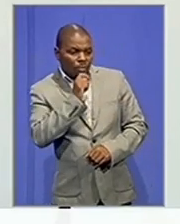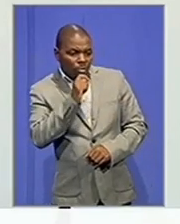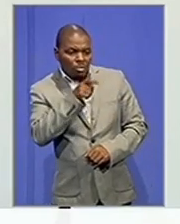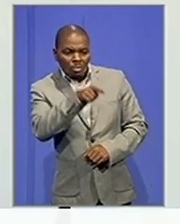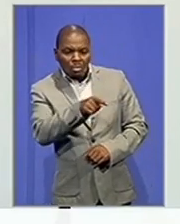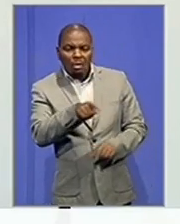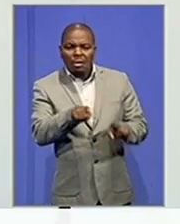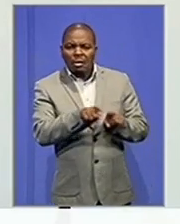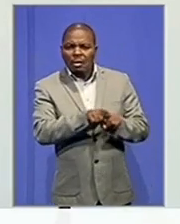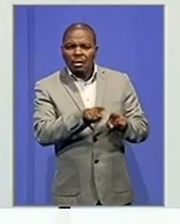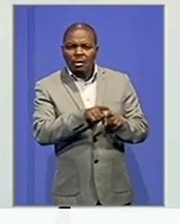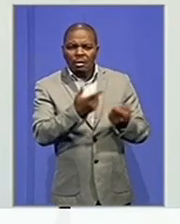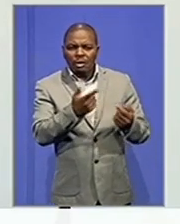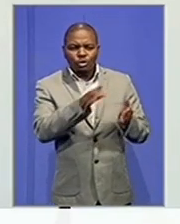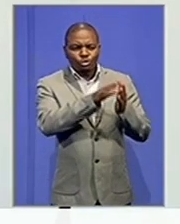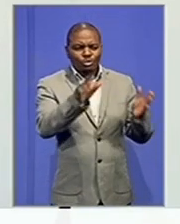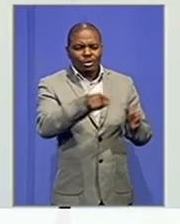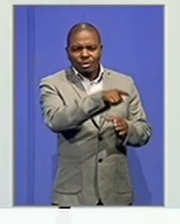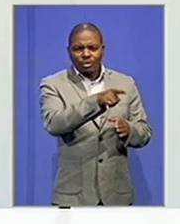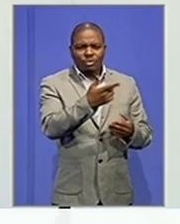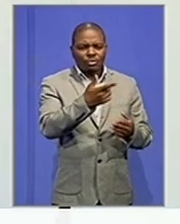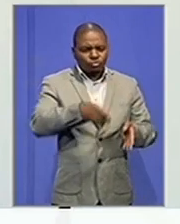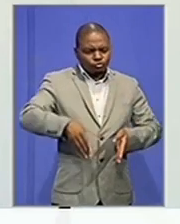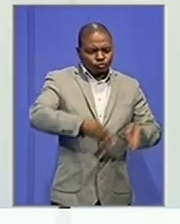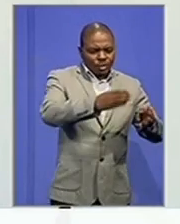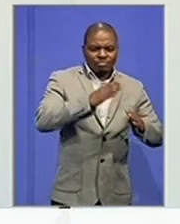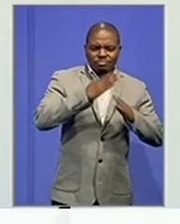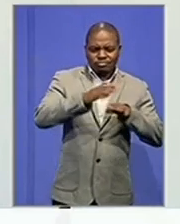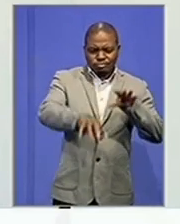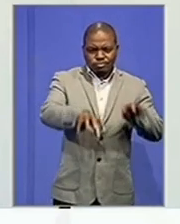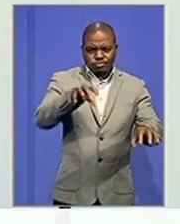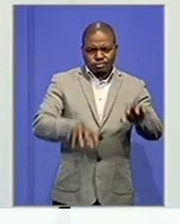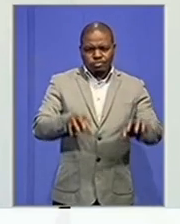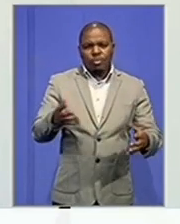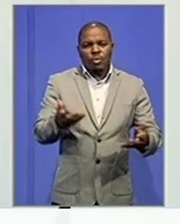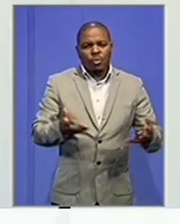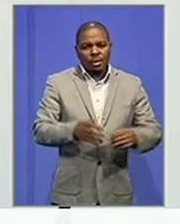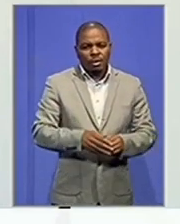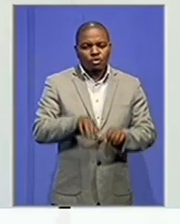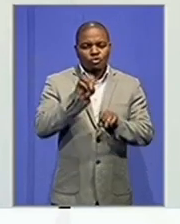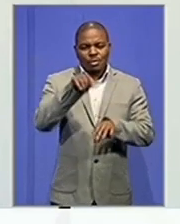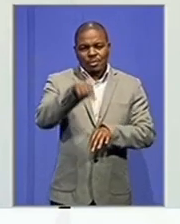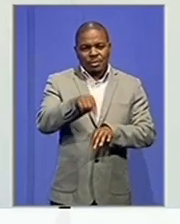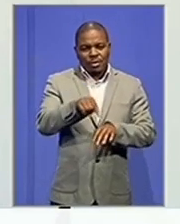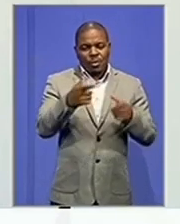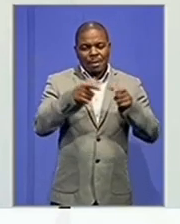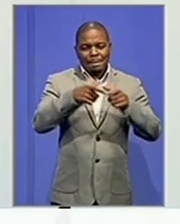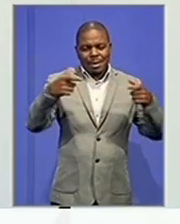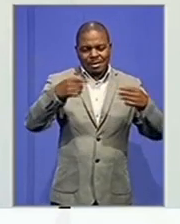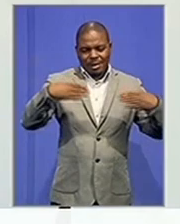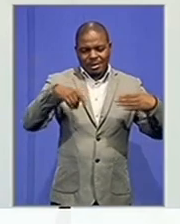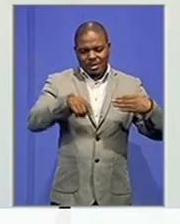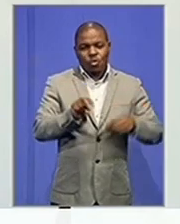seems like it's disgruntled students have barricaded the road, especially at the robot at the main gate of